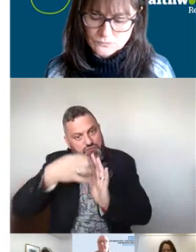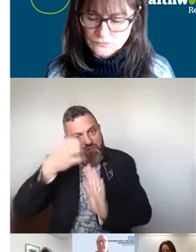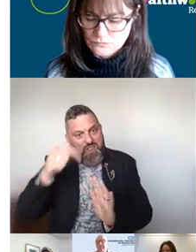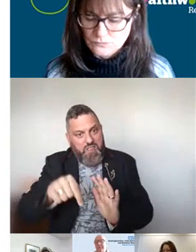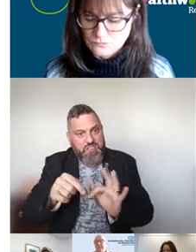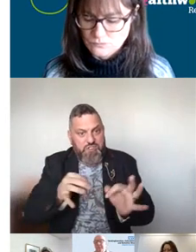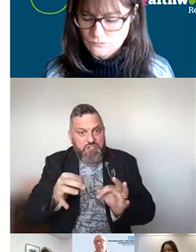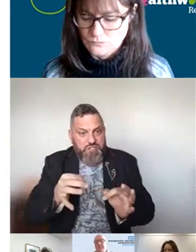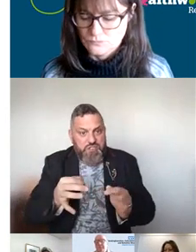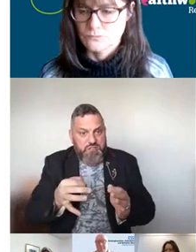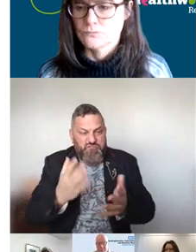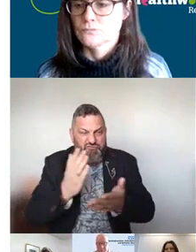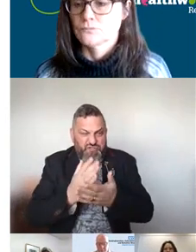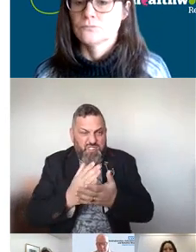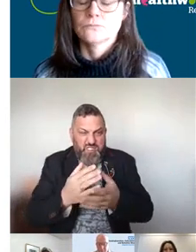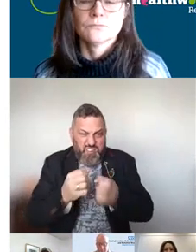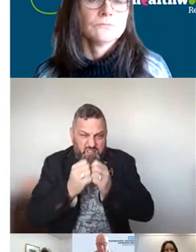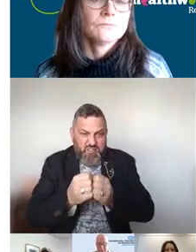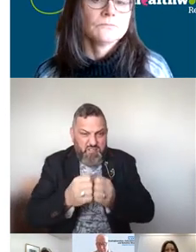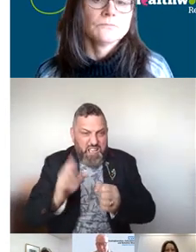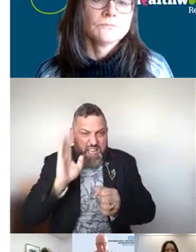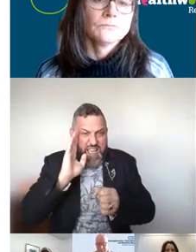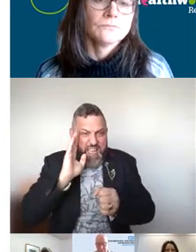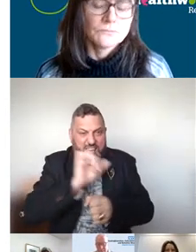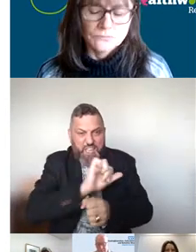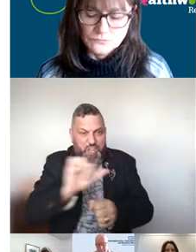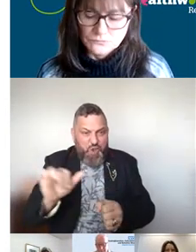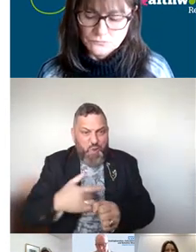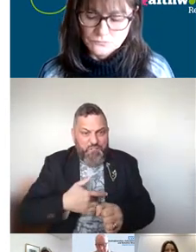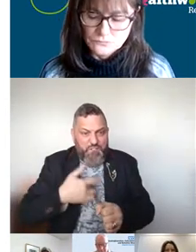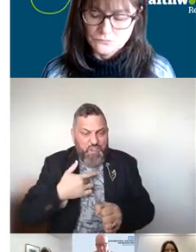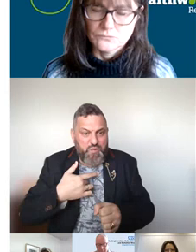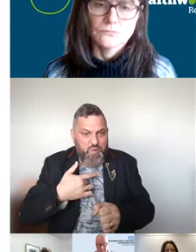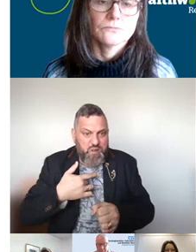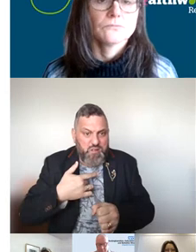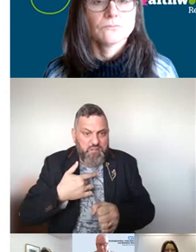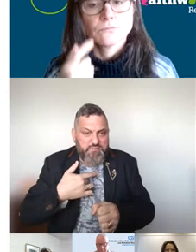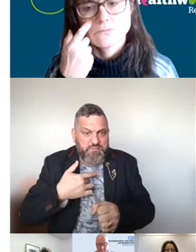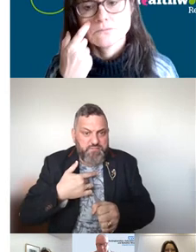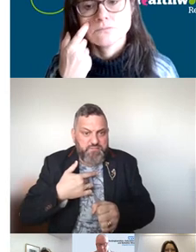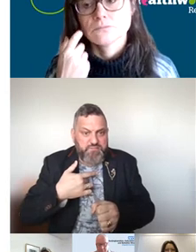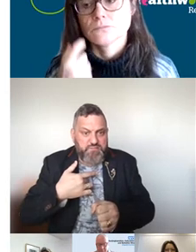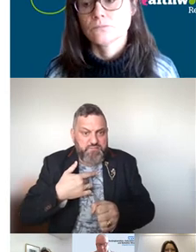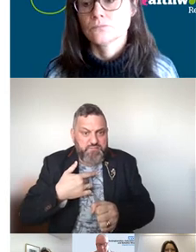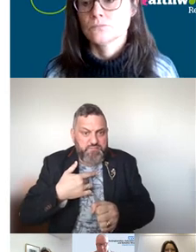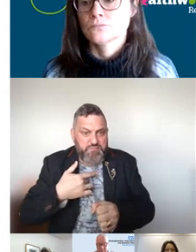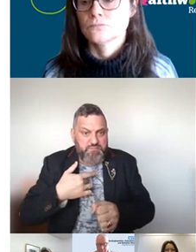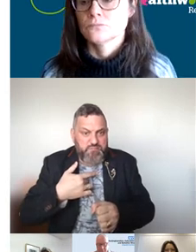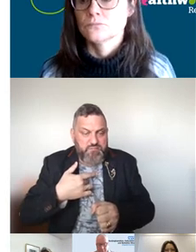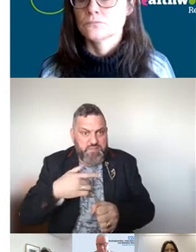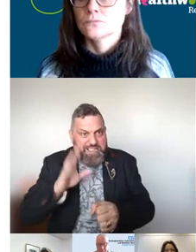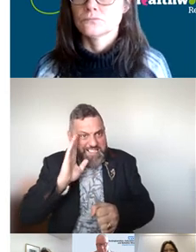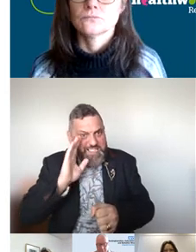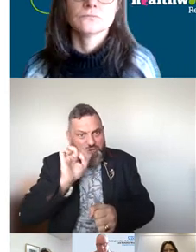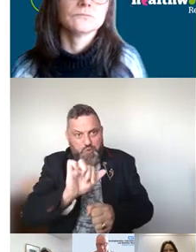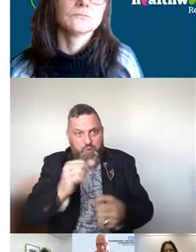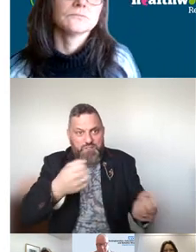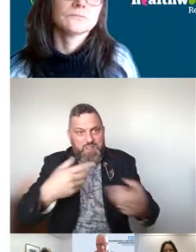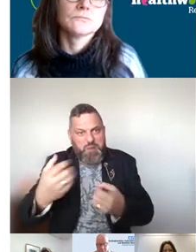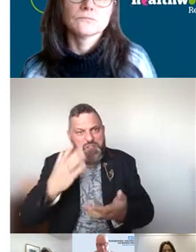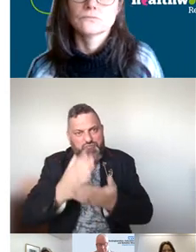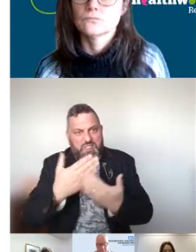we hear your opinions, as Sarah said, and listen to the feedback that you've got. So thank you for making the